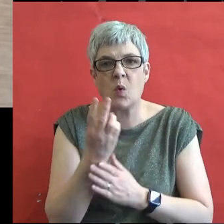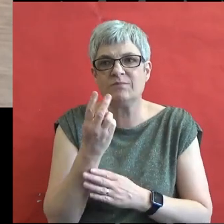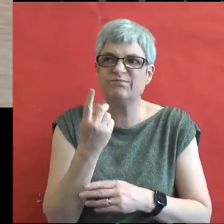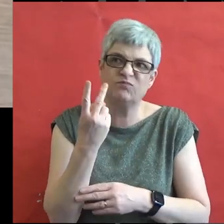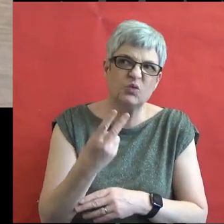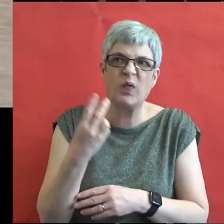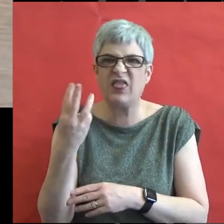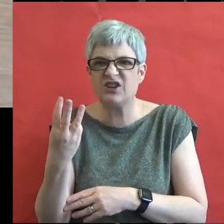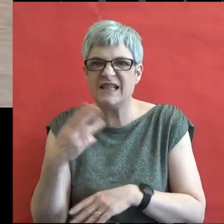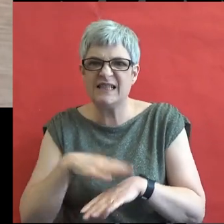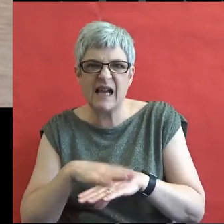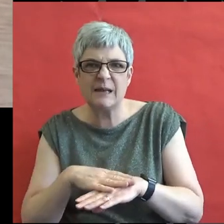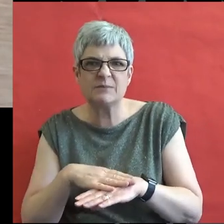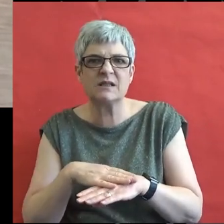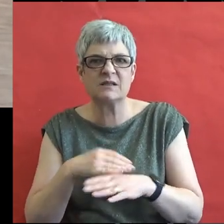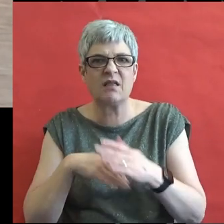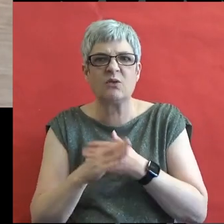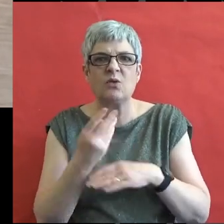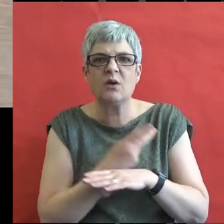to help my sister have a shower.